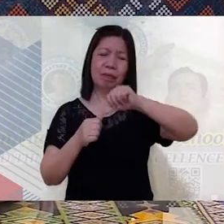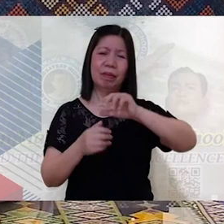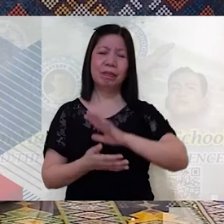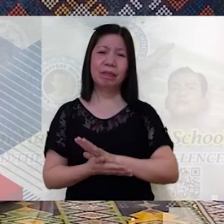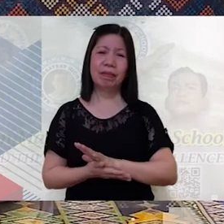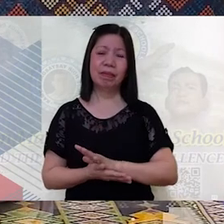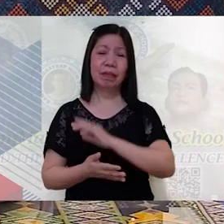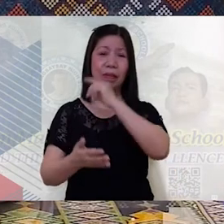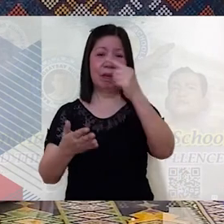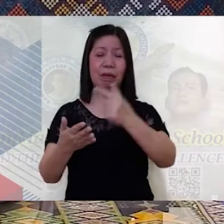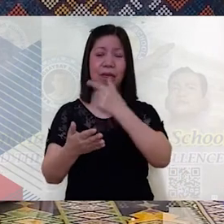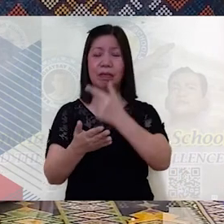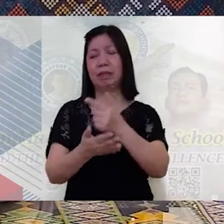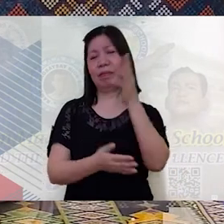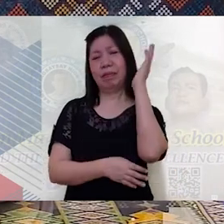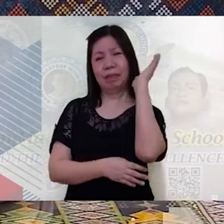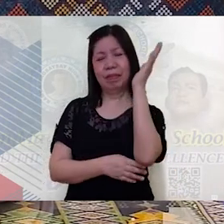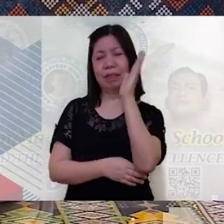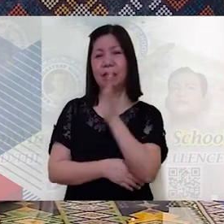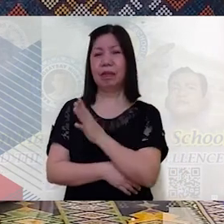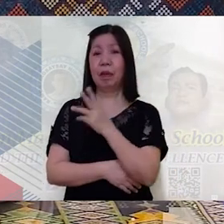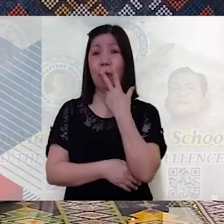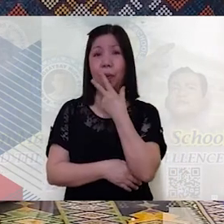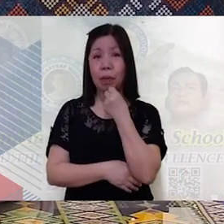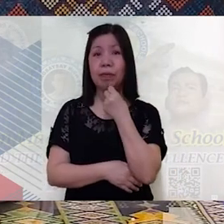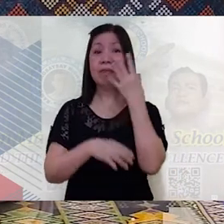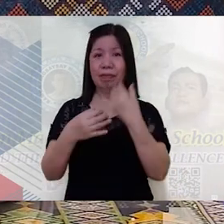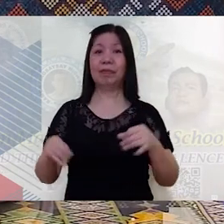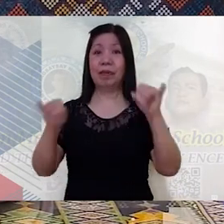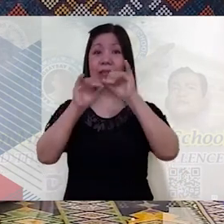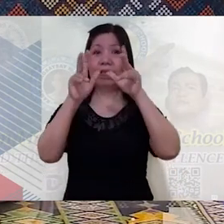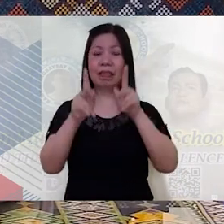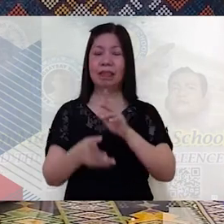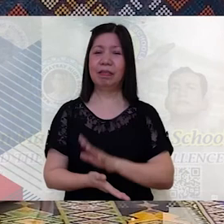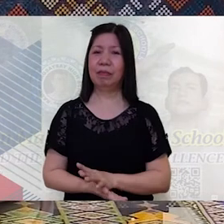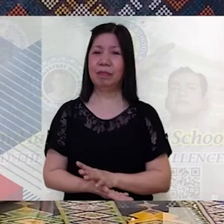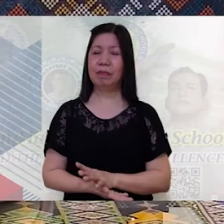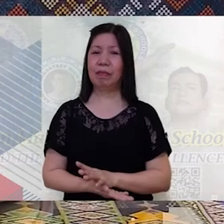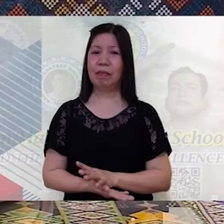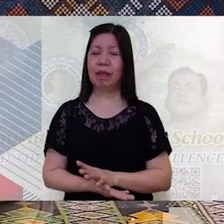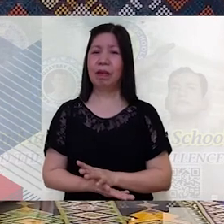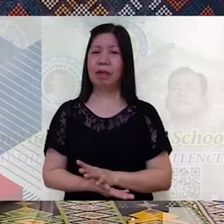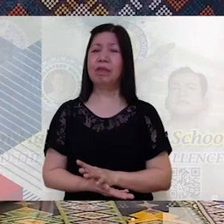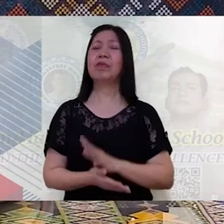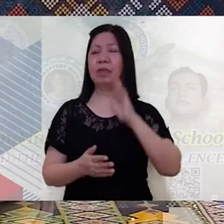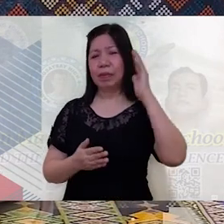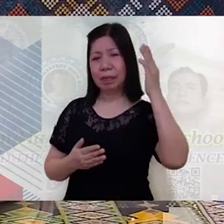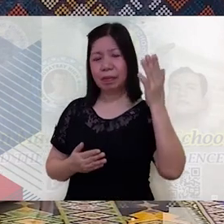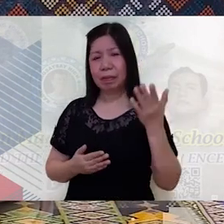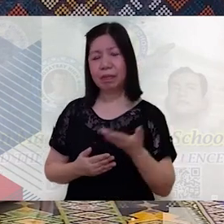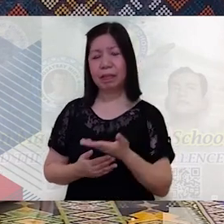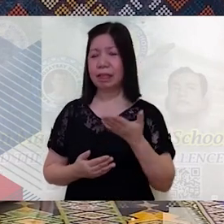is that the graduation speaker was someone important, someone who was